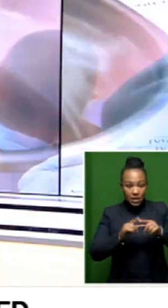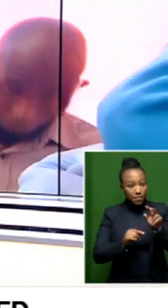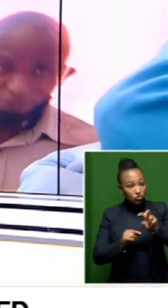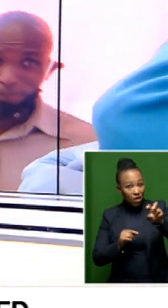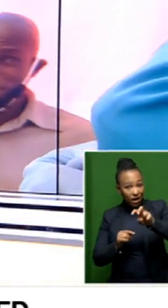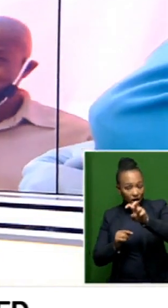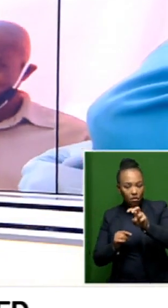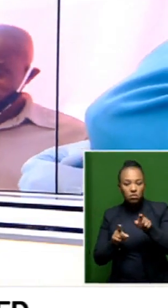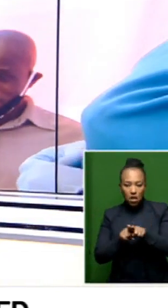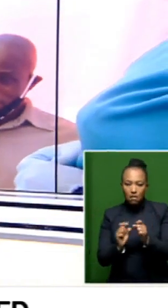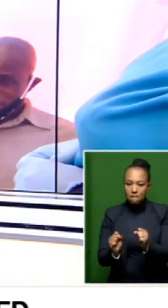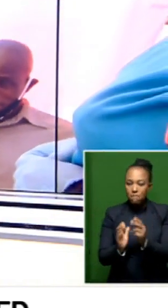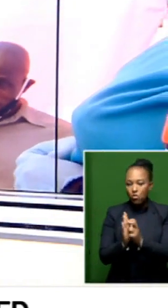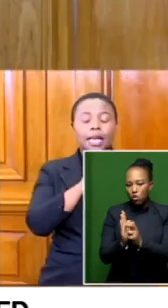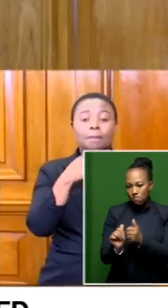abroad.